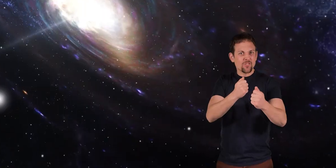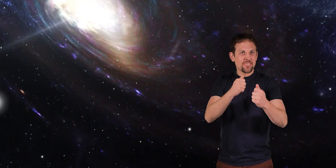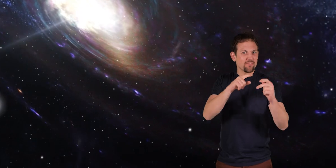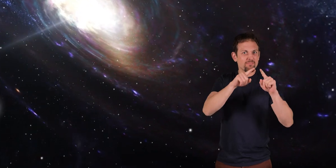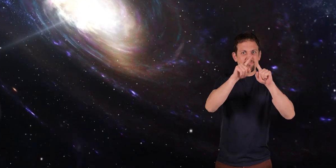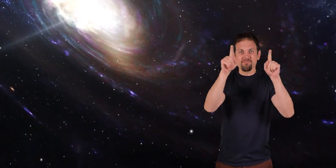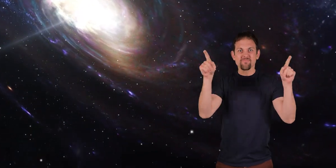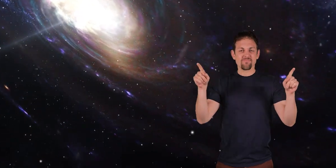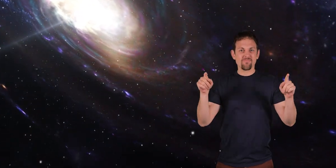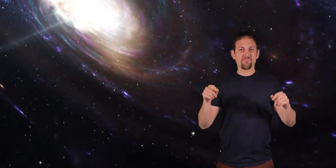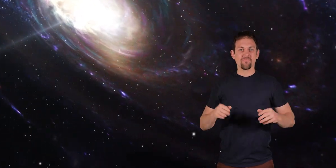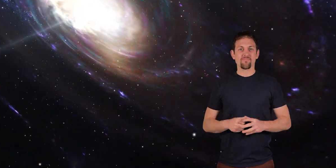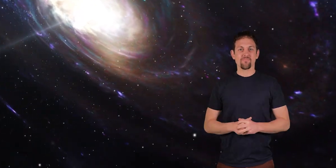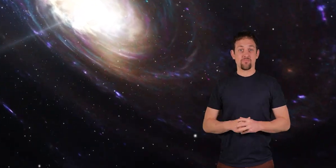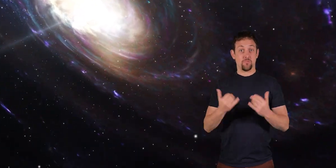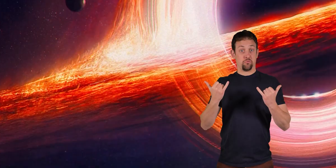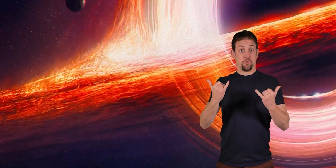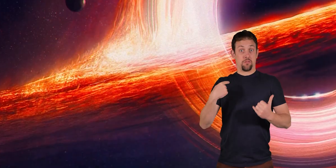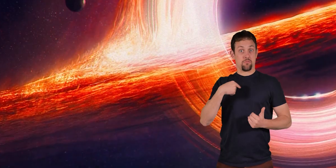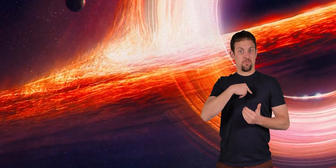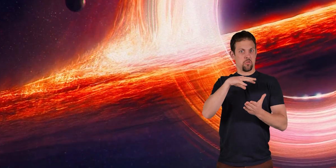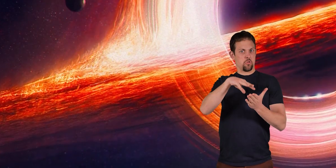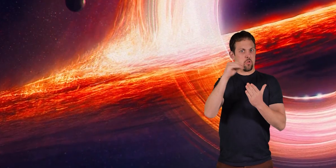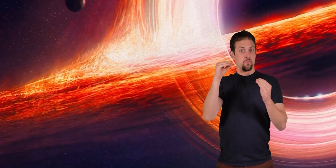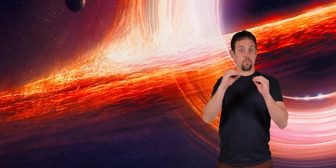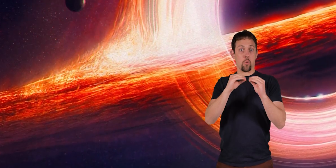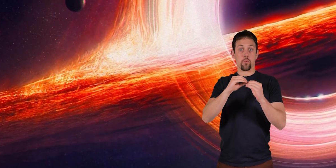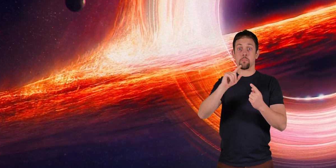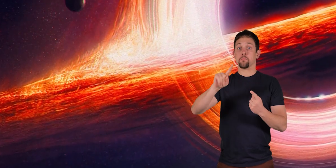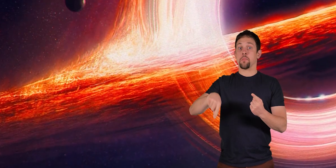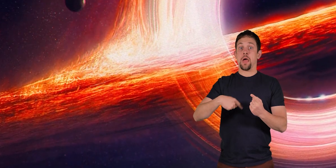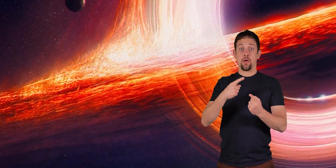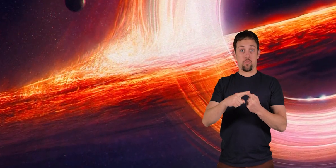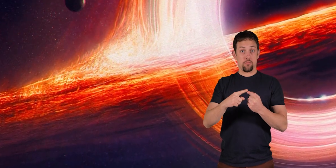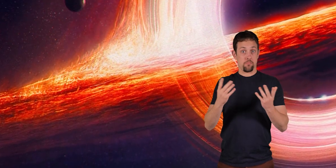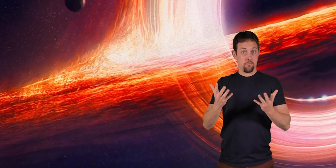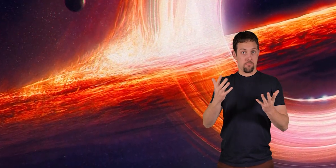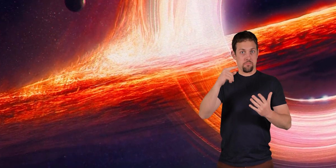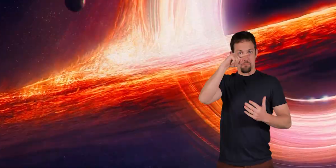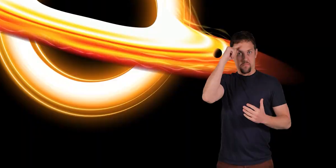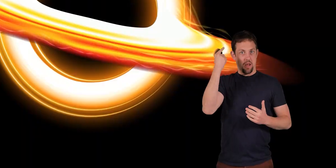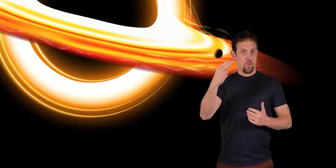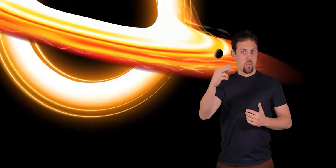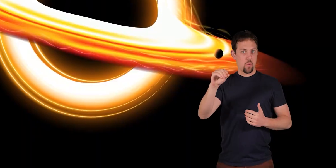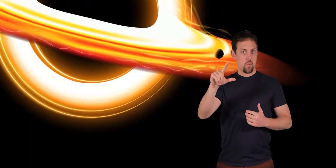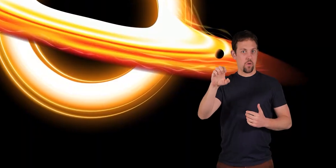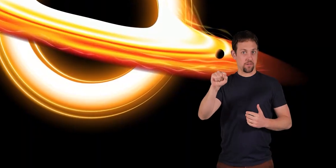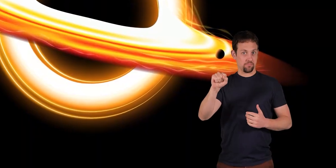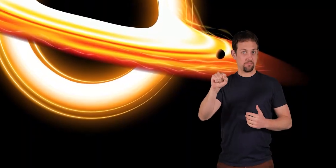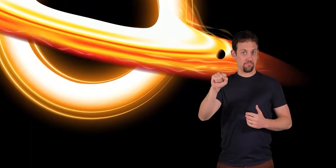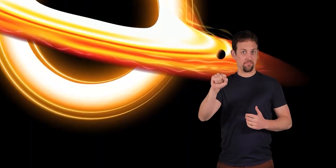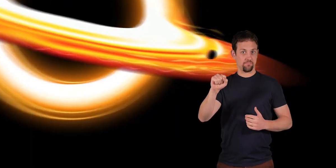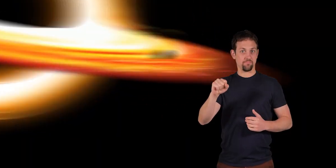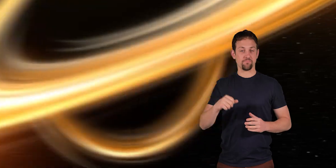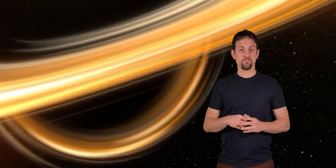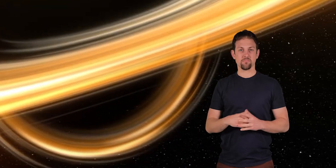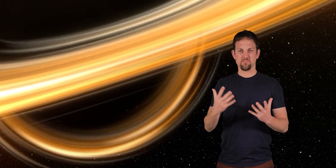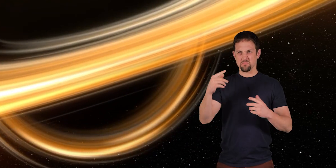as they are interesting. Today, we are going to learn more about black holes.